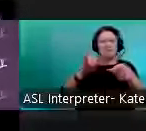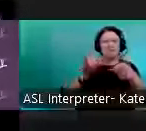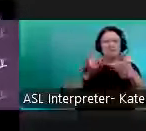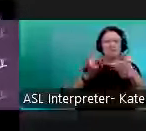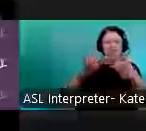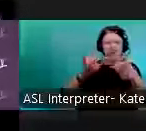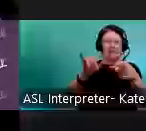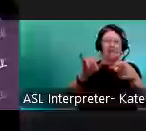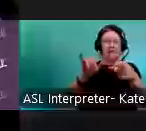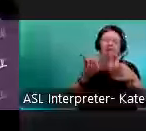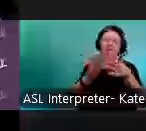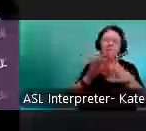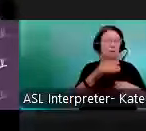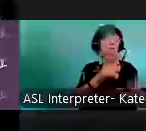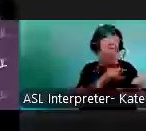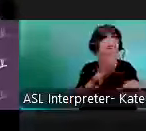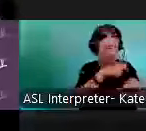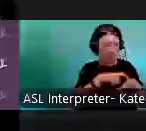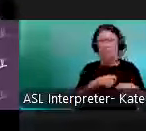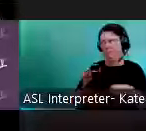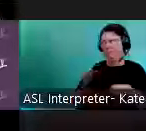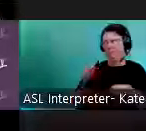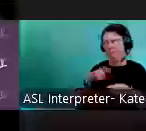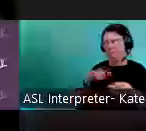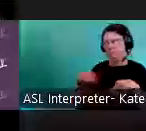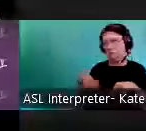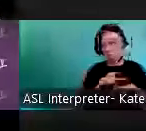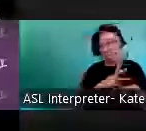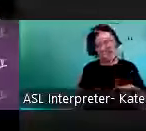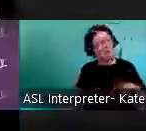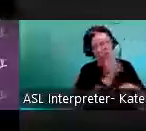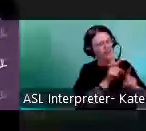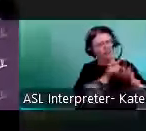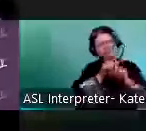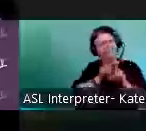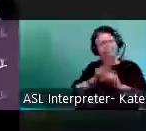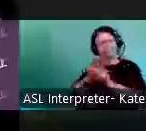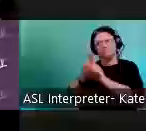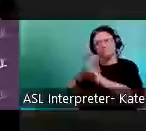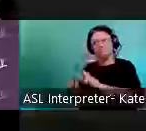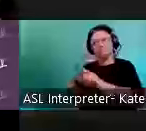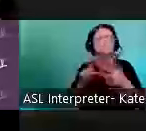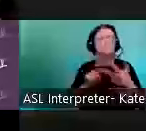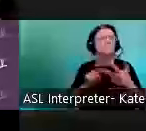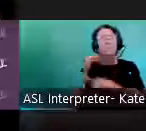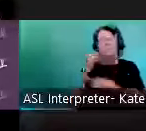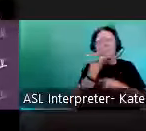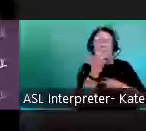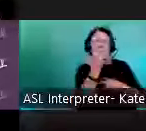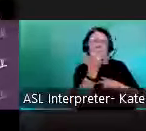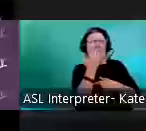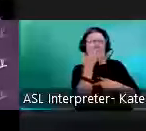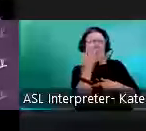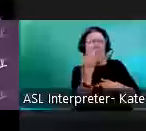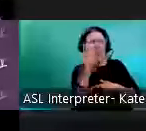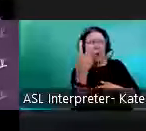with a first-time voter. There's other ways that you can also be encouraging for first-time voters or people who, are a little unsure with navigating